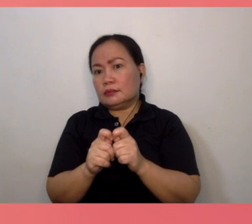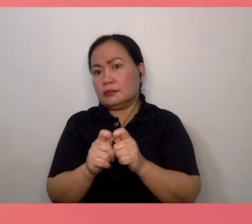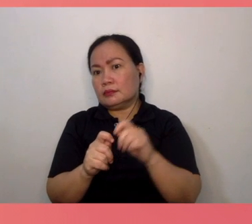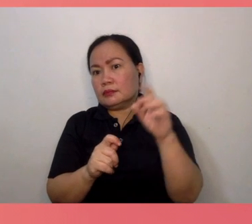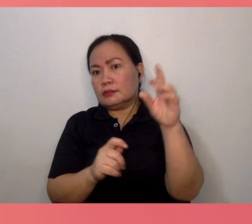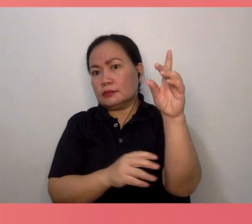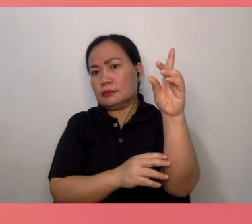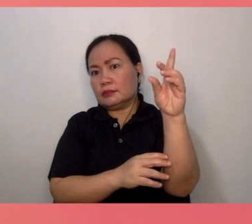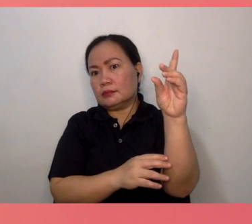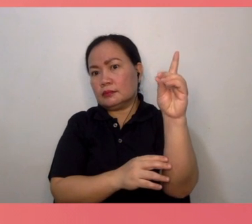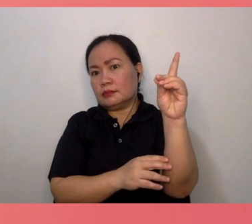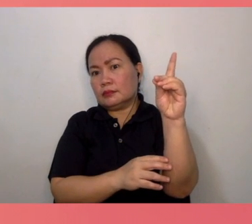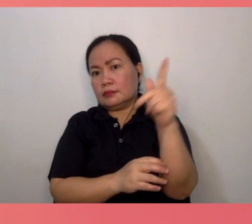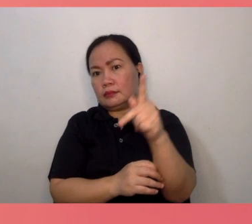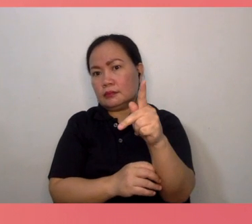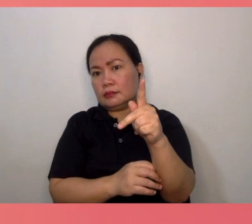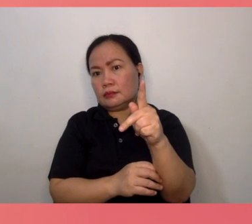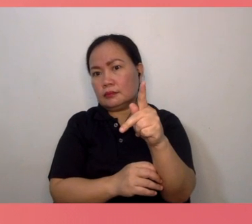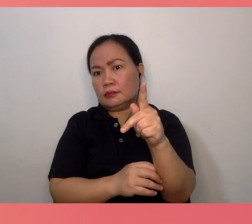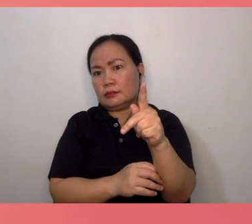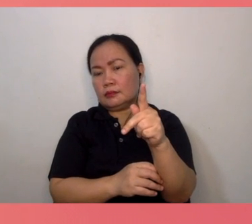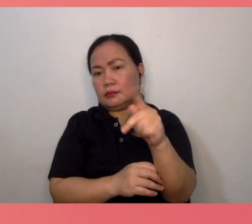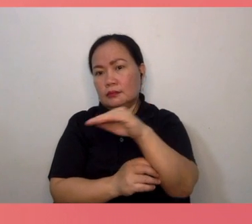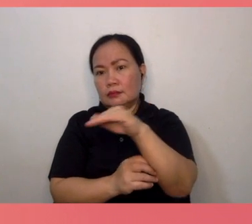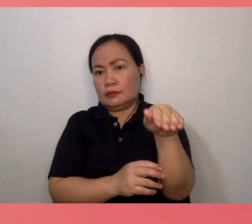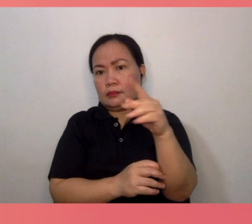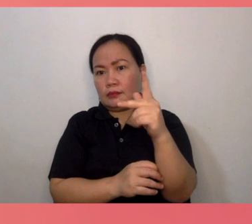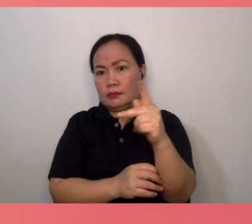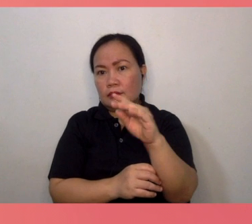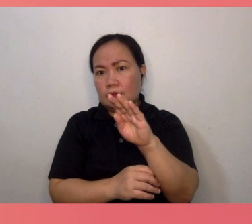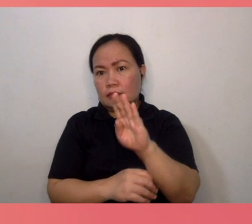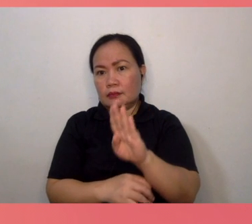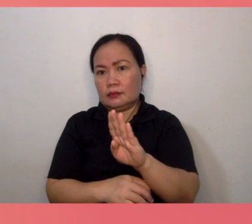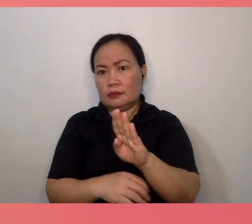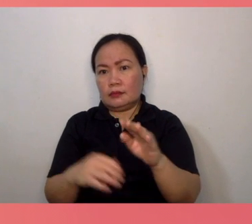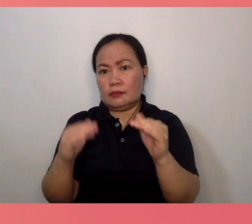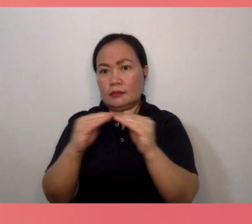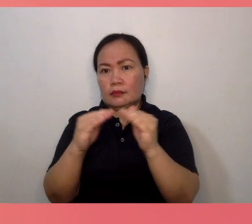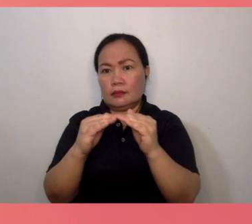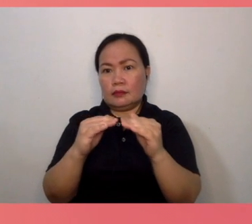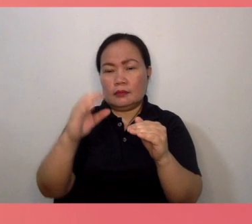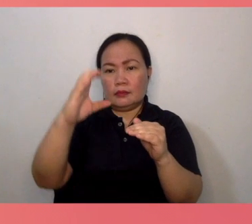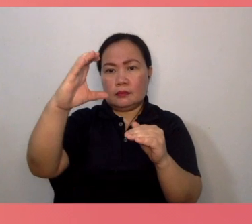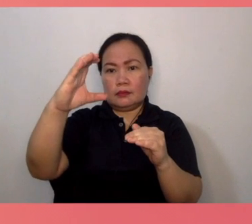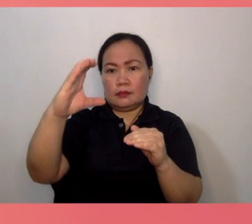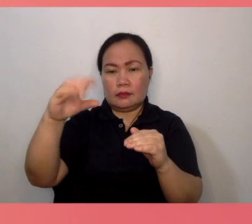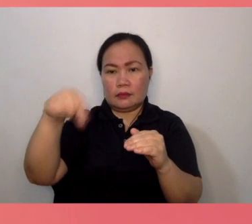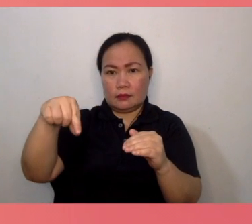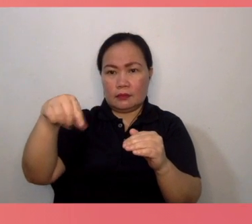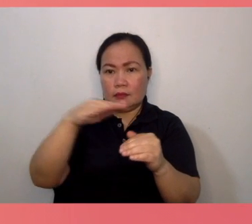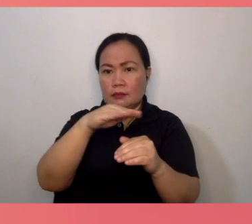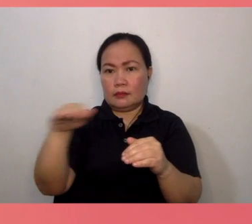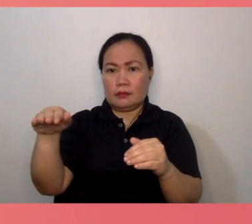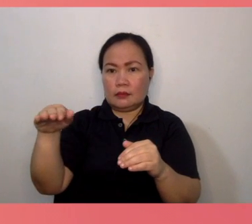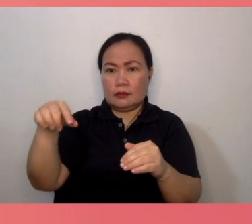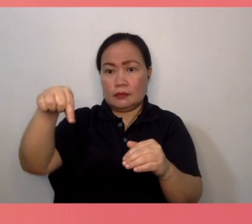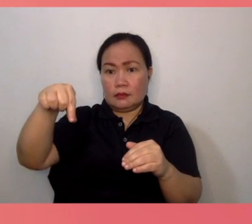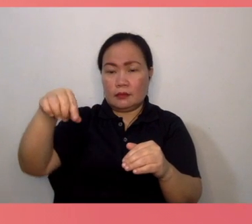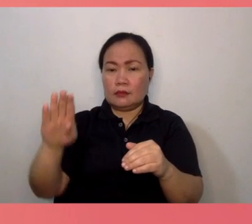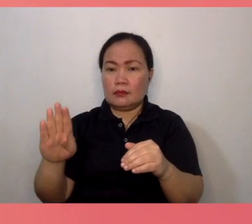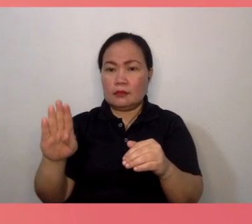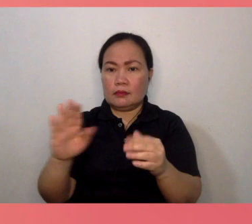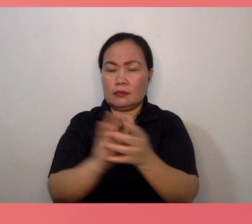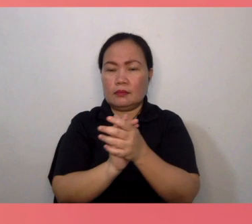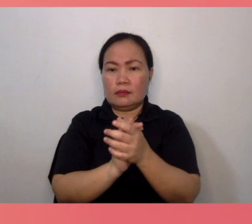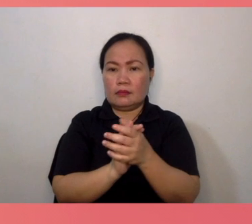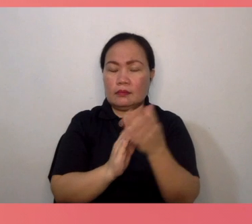have DK over KB is equal to CQ over QB. Okay? So, ito naman